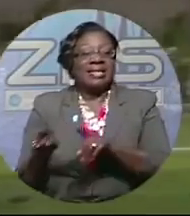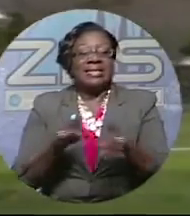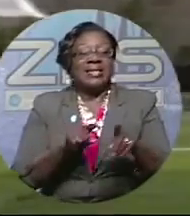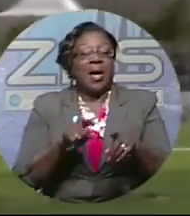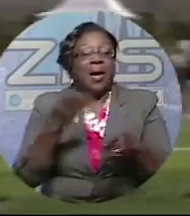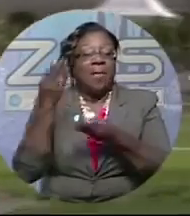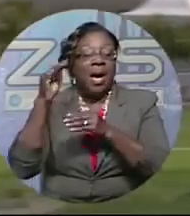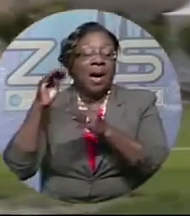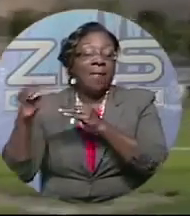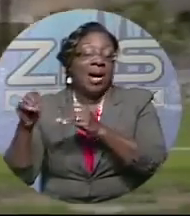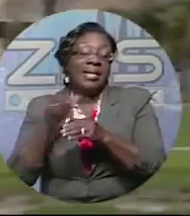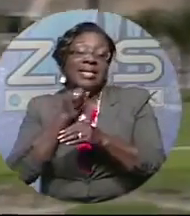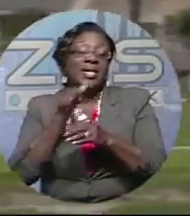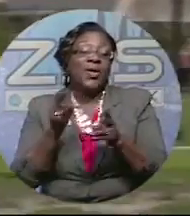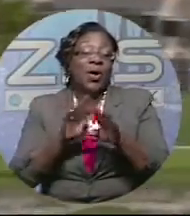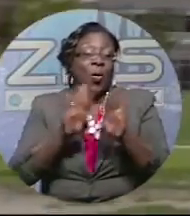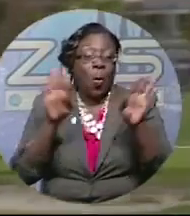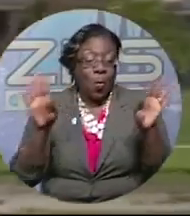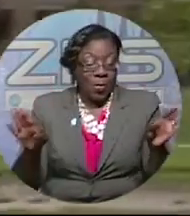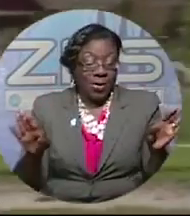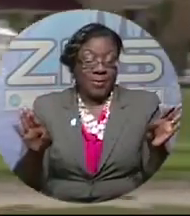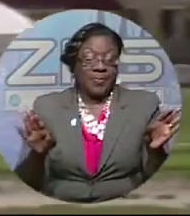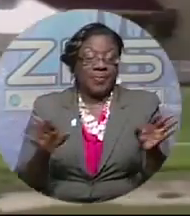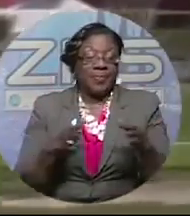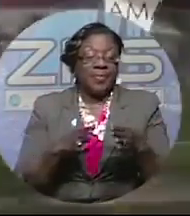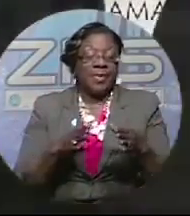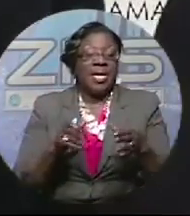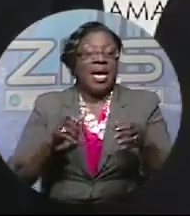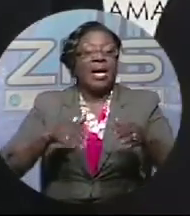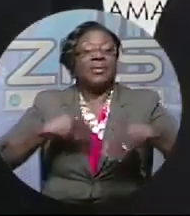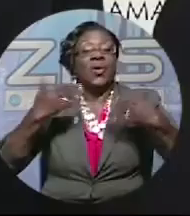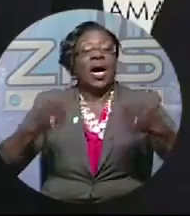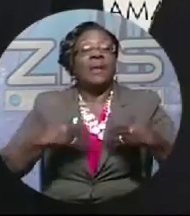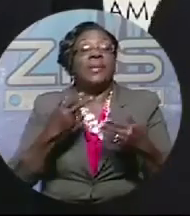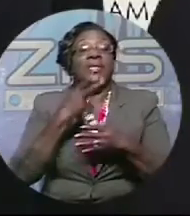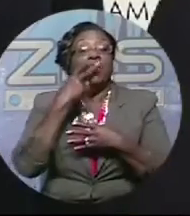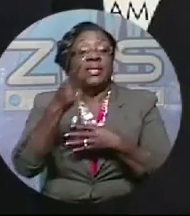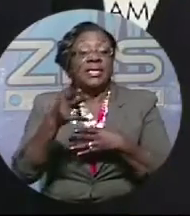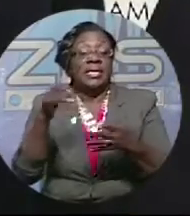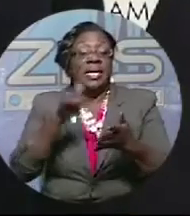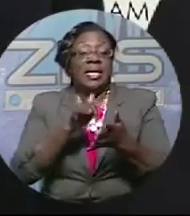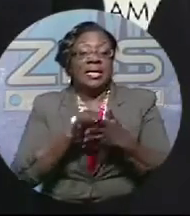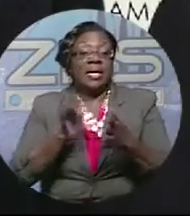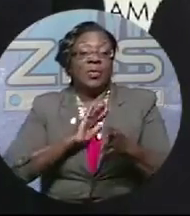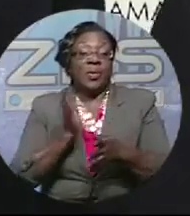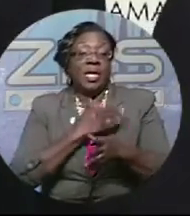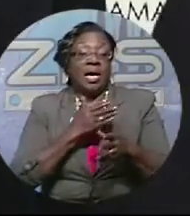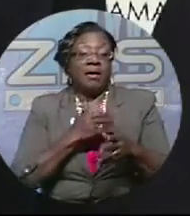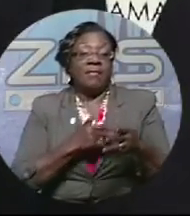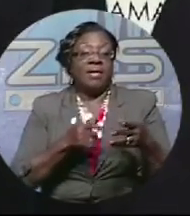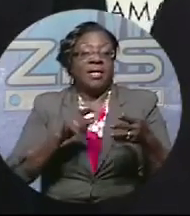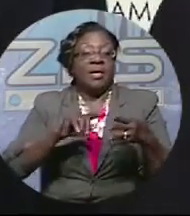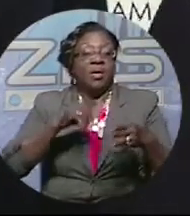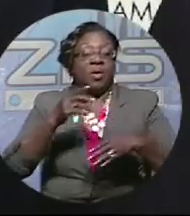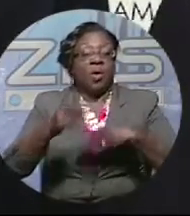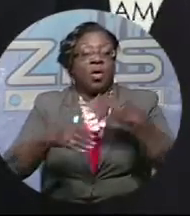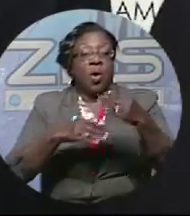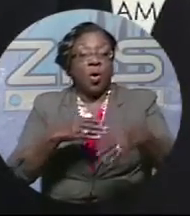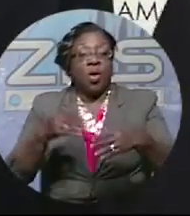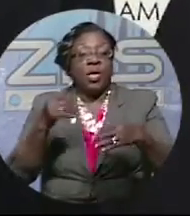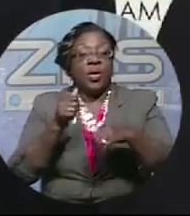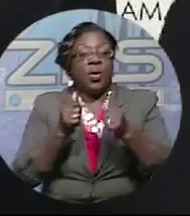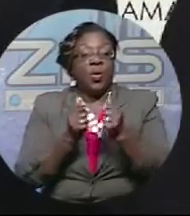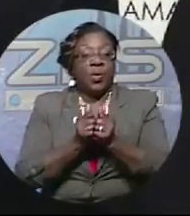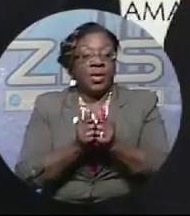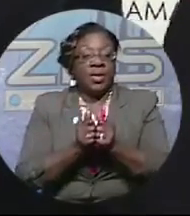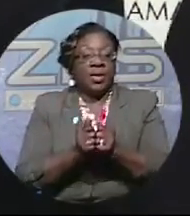into receivership with its nearly completed resort. And I'm so happy to see that we have made the right arrangements, and we are going to be